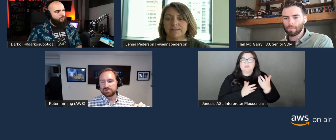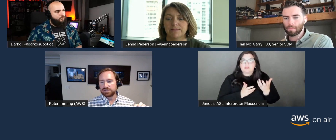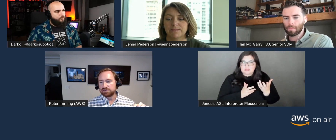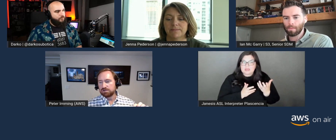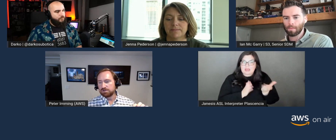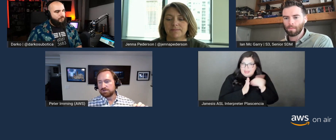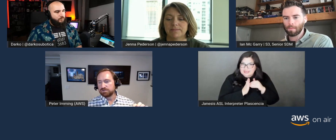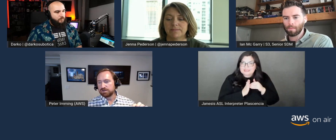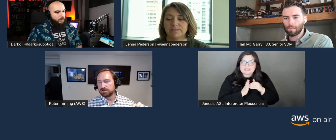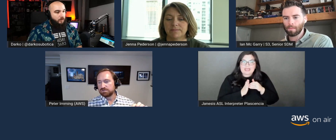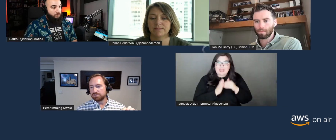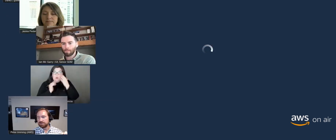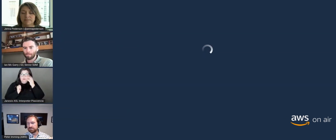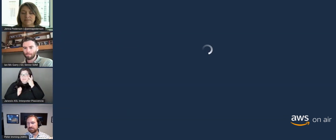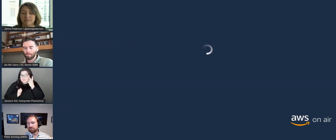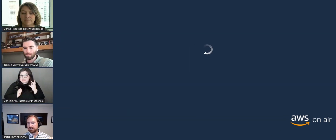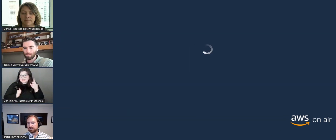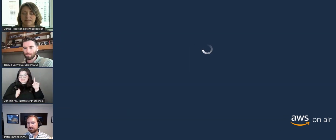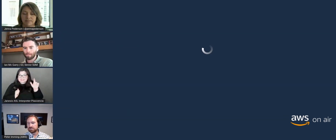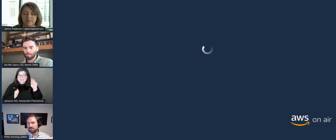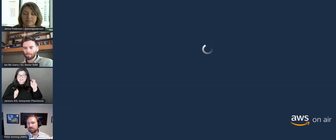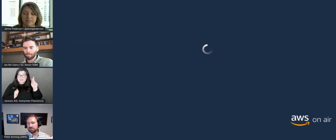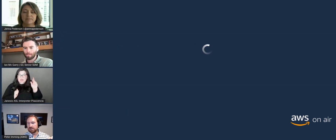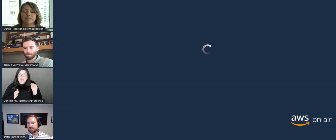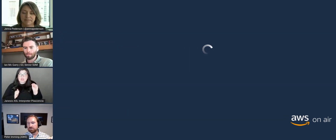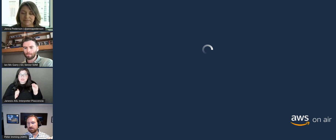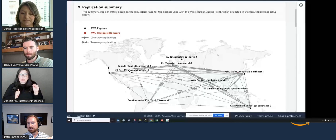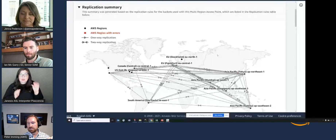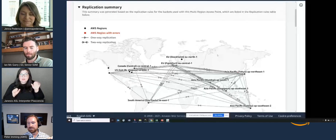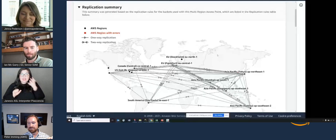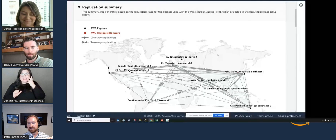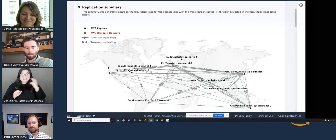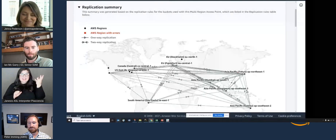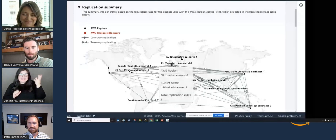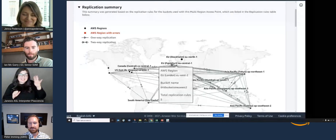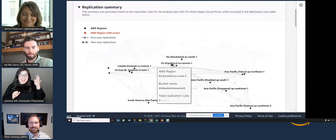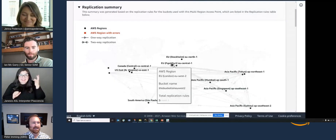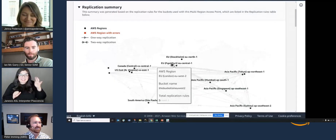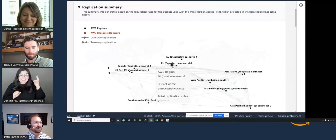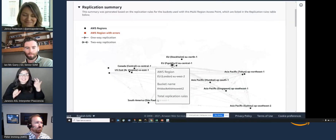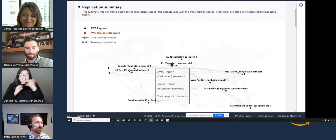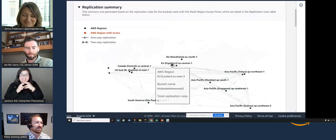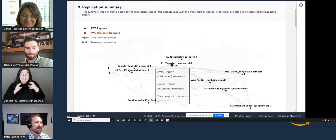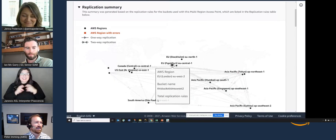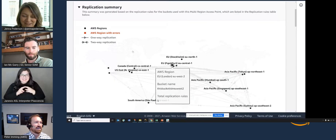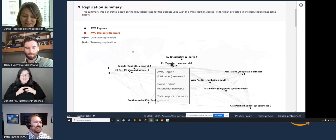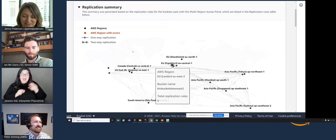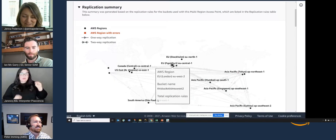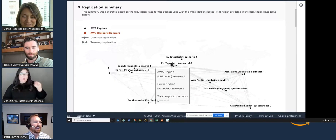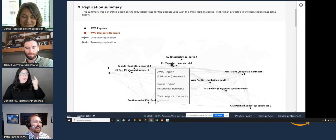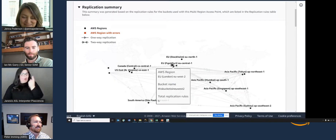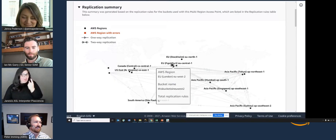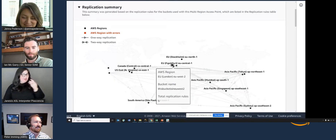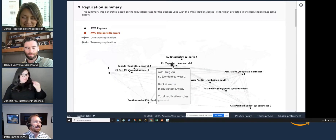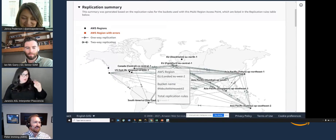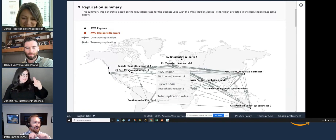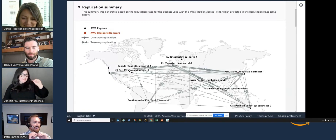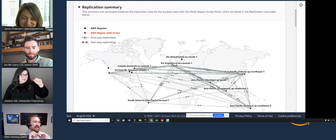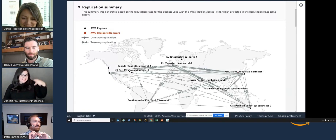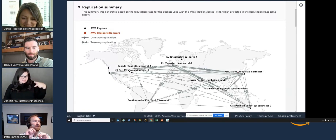hopefully you can see it, Darko. Here's our 17 regions behind a single multi-region access point. Wow, there we